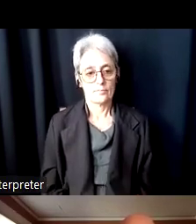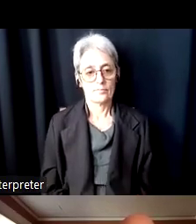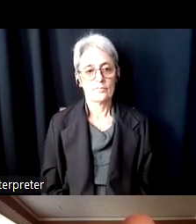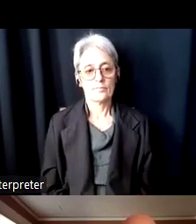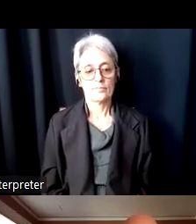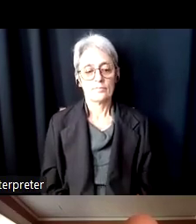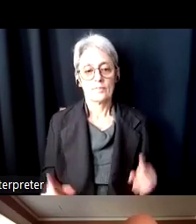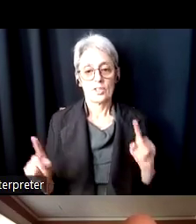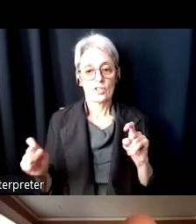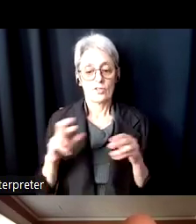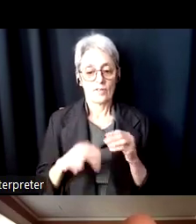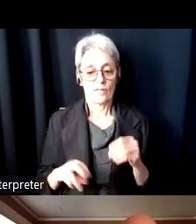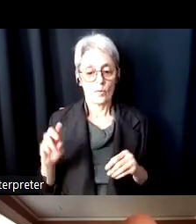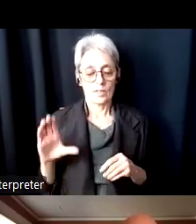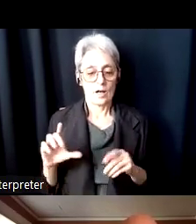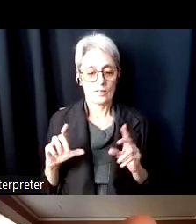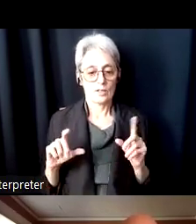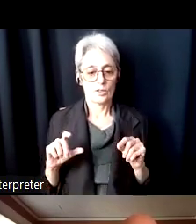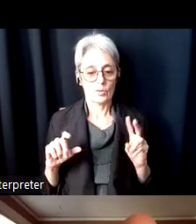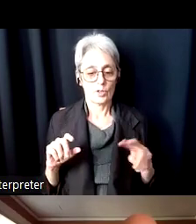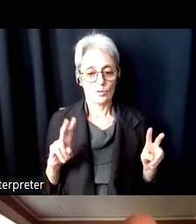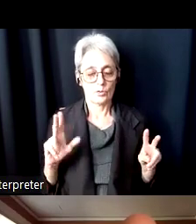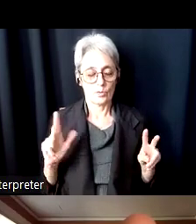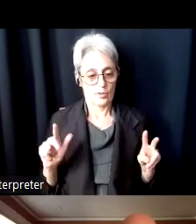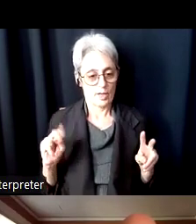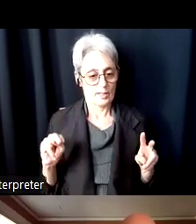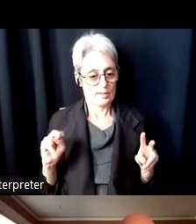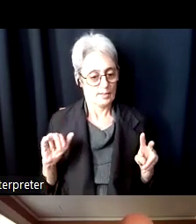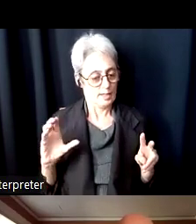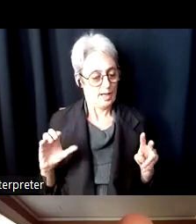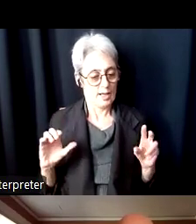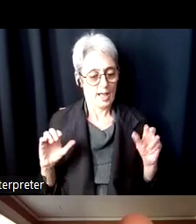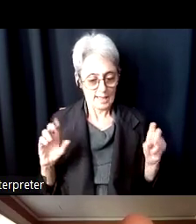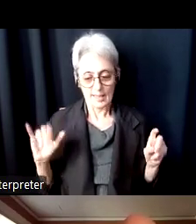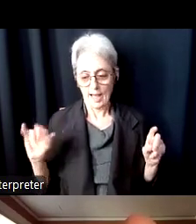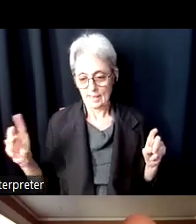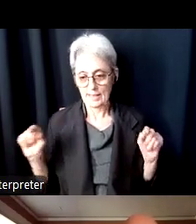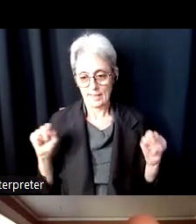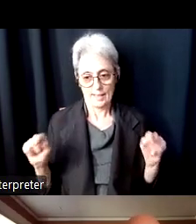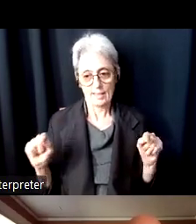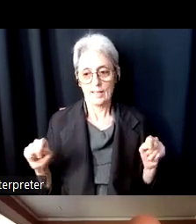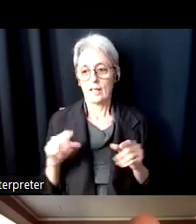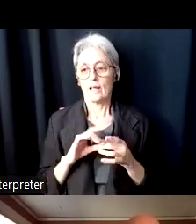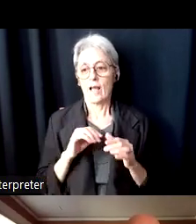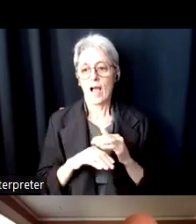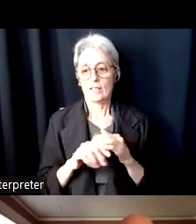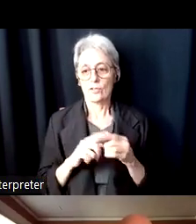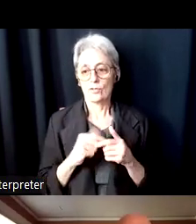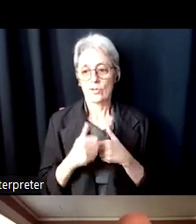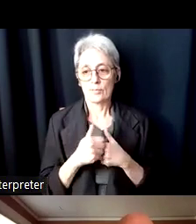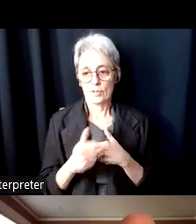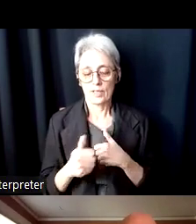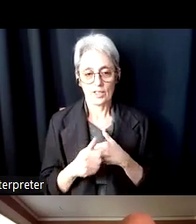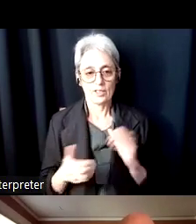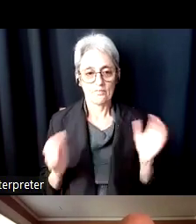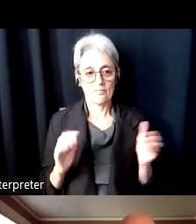Wisconsin's 22-23 NCI-AD and NCI-IDD surveys on access to transportation. In the table